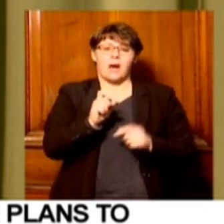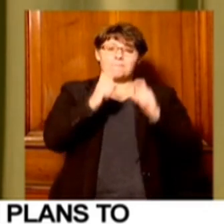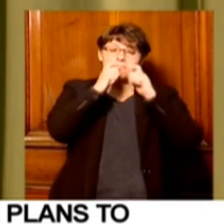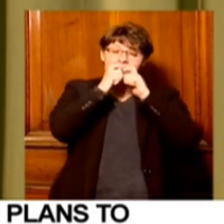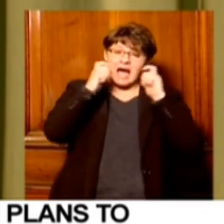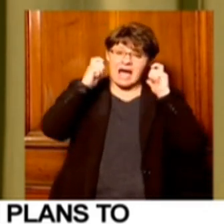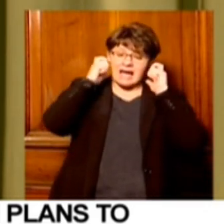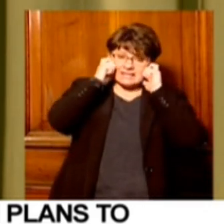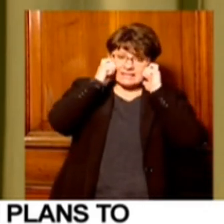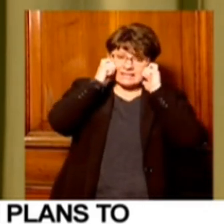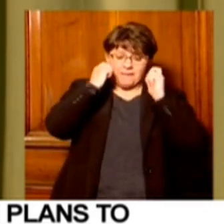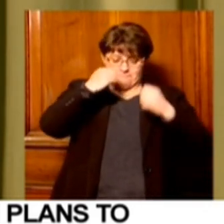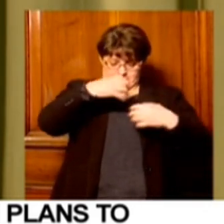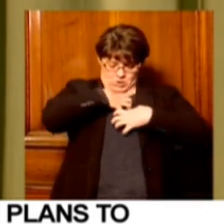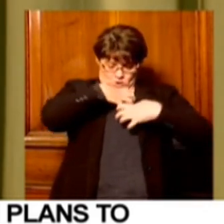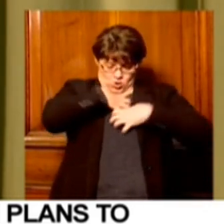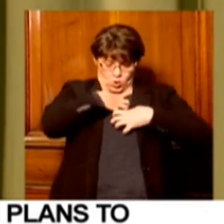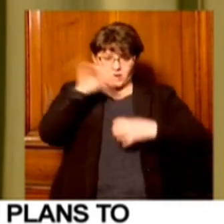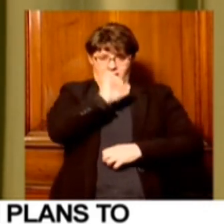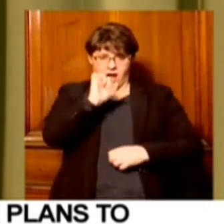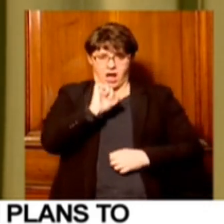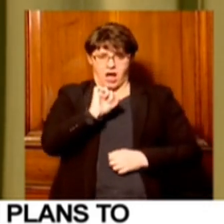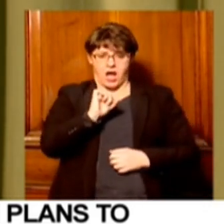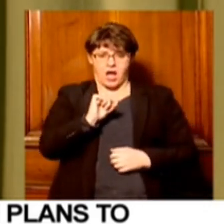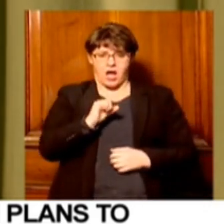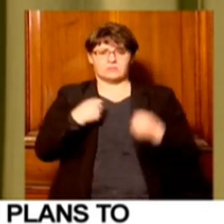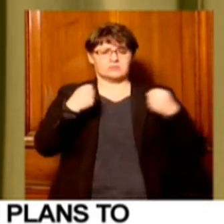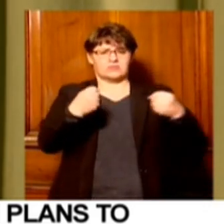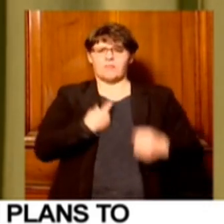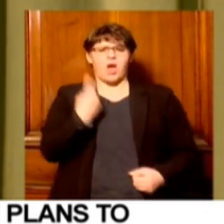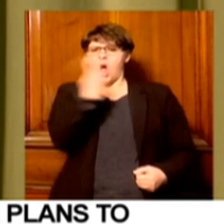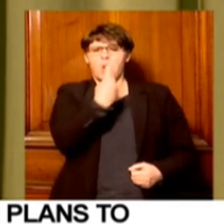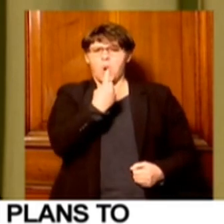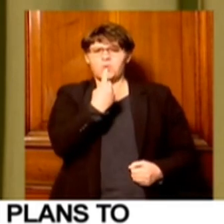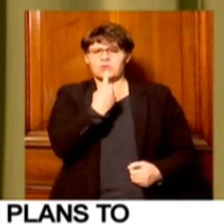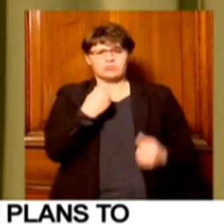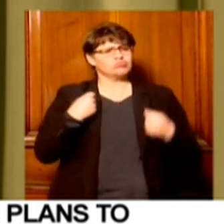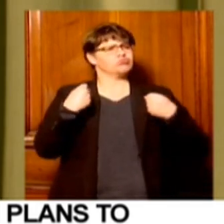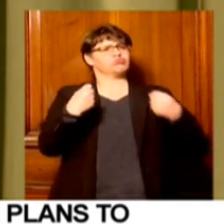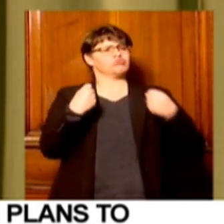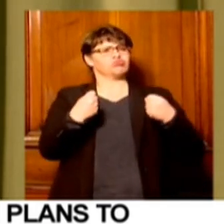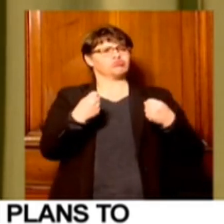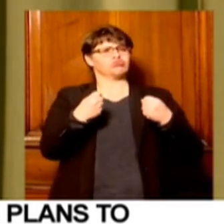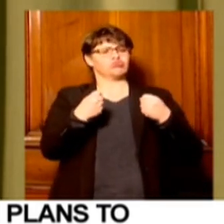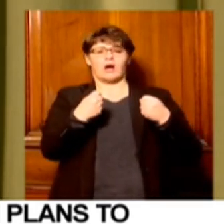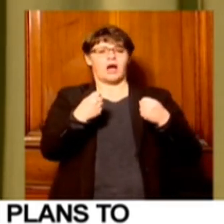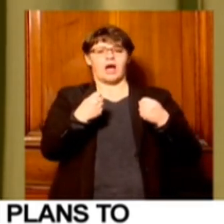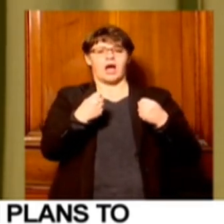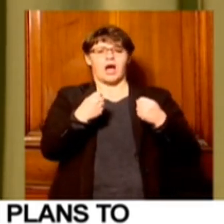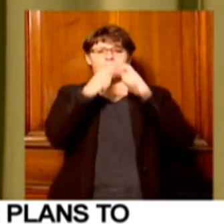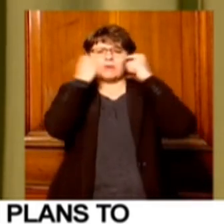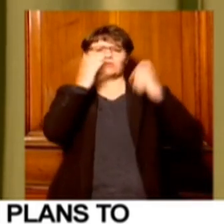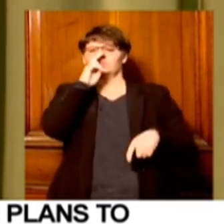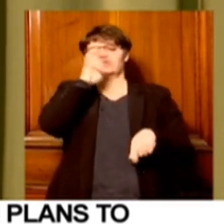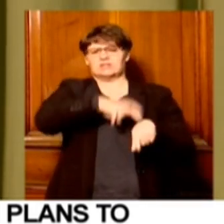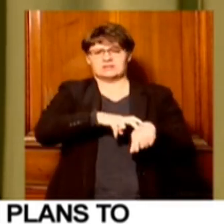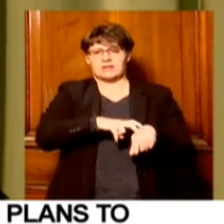mask in your own vehicle? If you are traveling alone, you don't need to. But if you are putting in